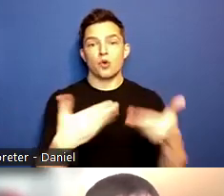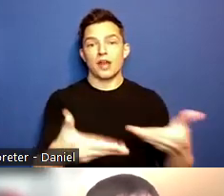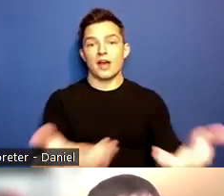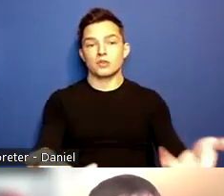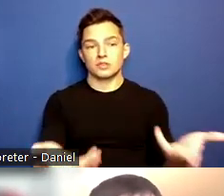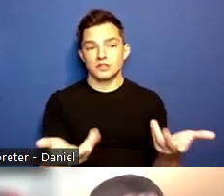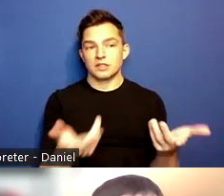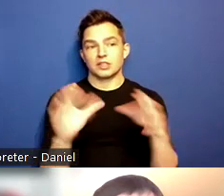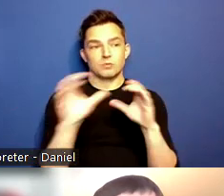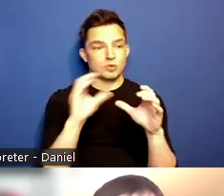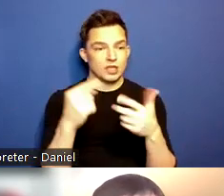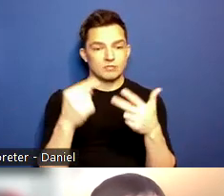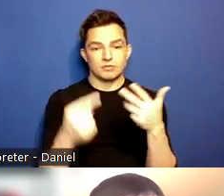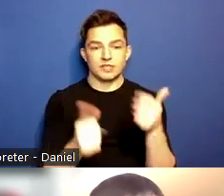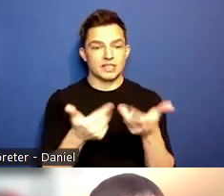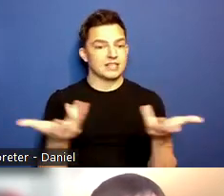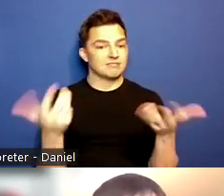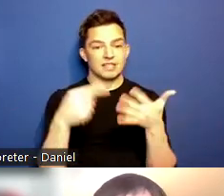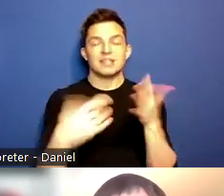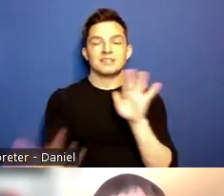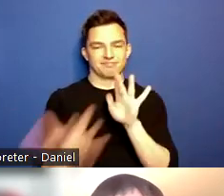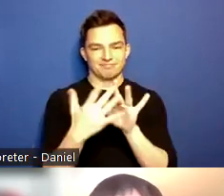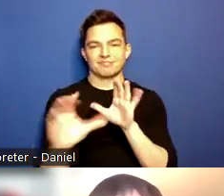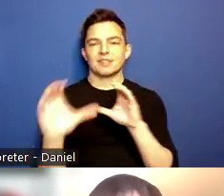is going for this program at any time.